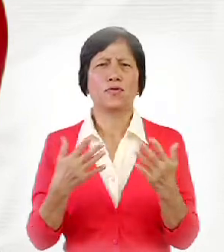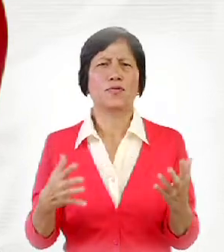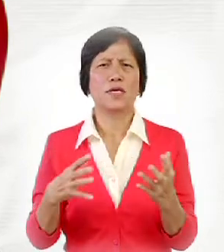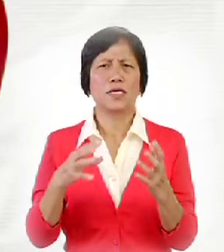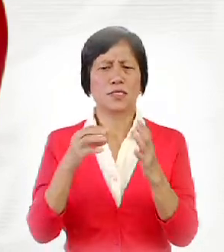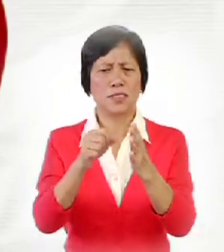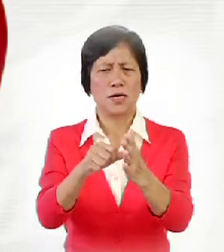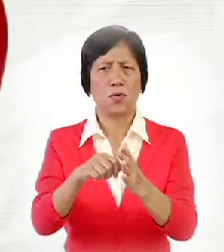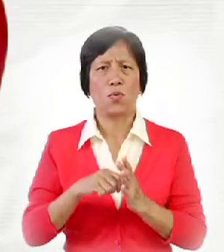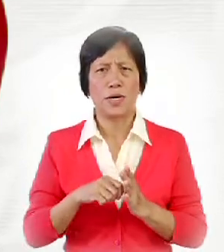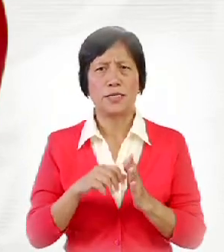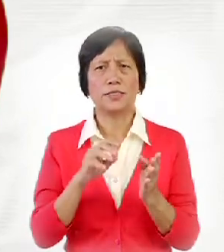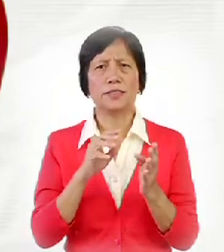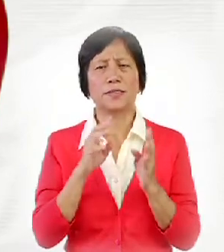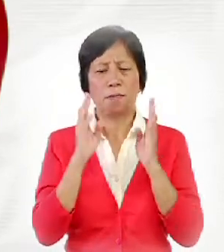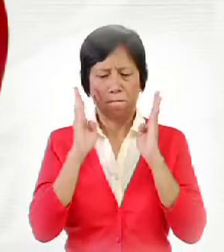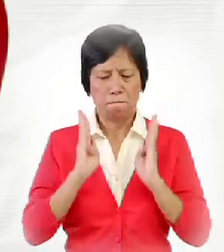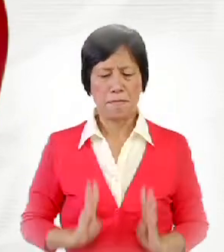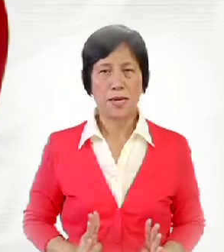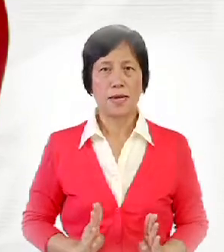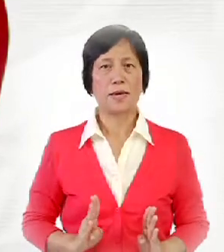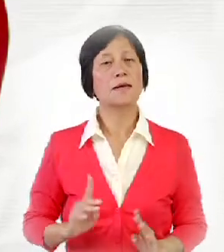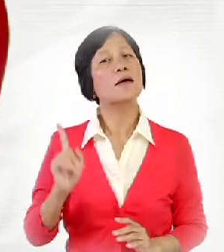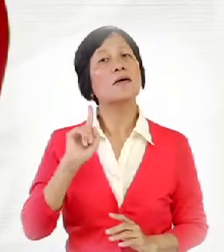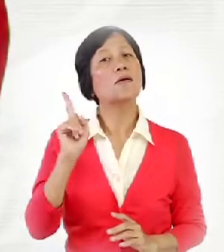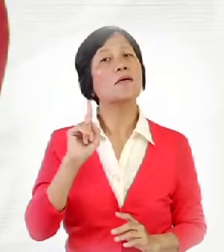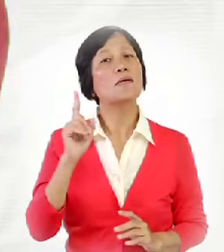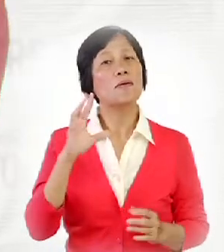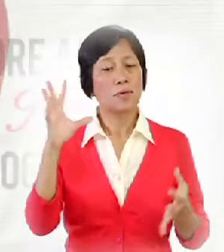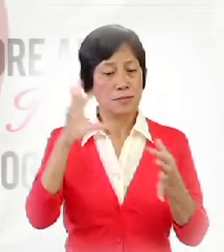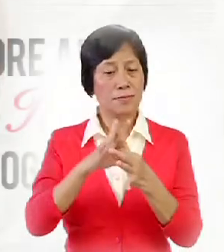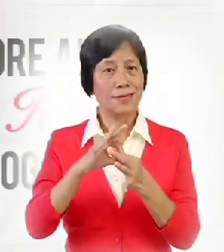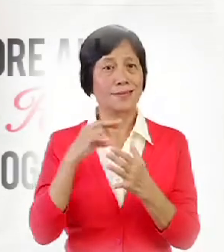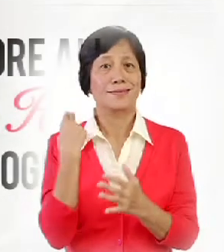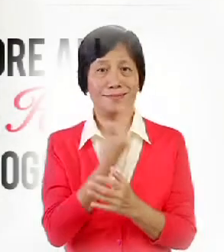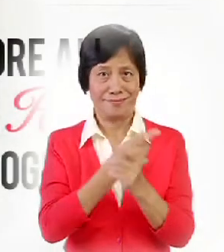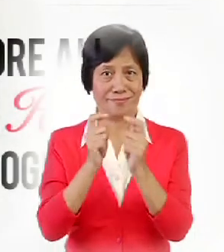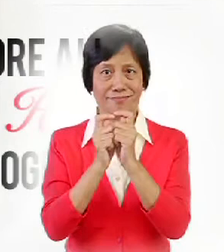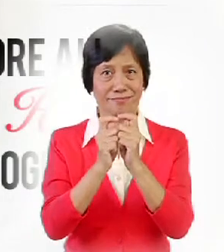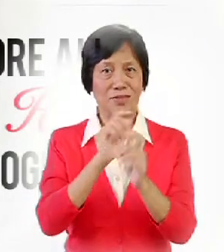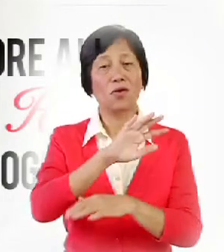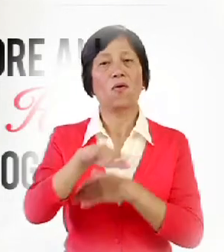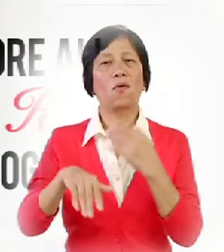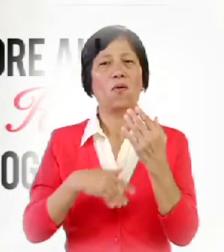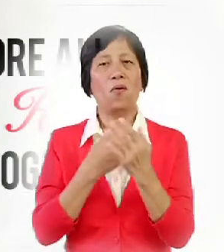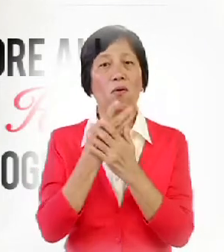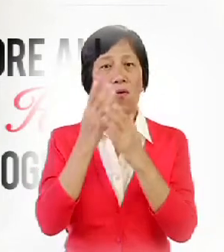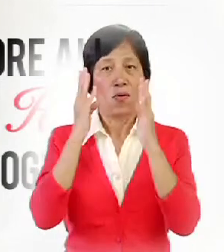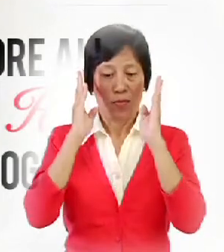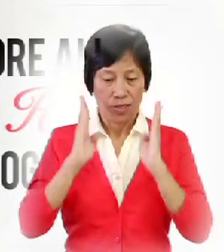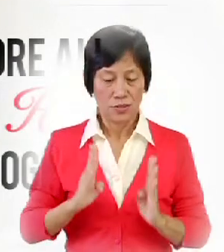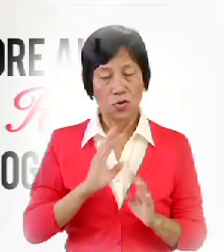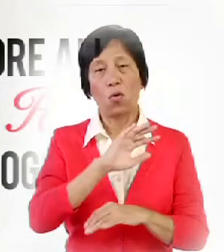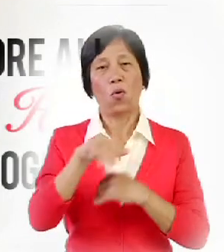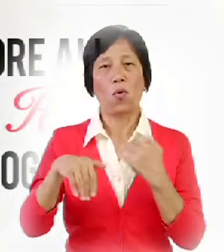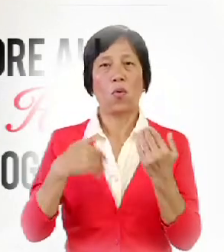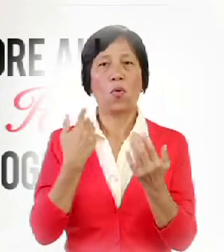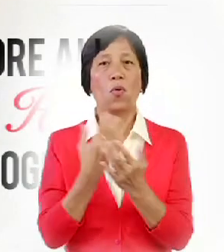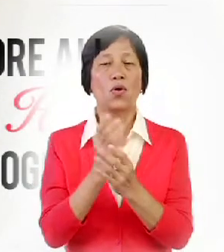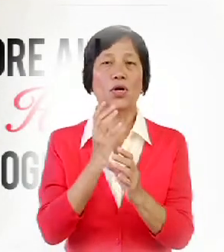acquires being. So what binds us together, all beings, all